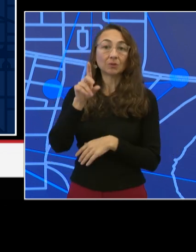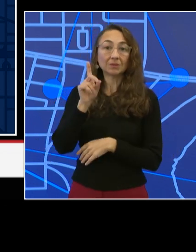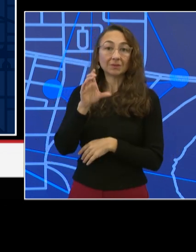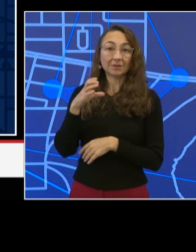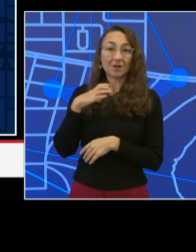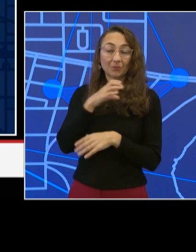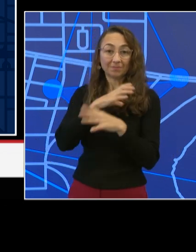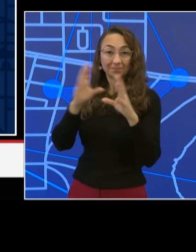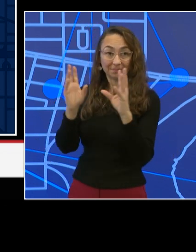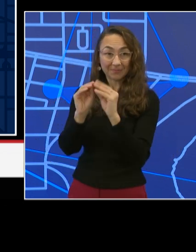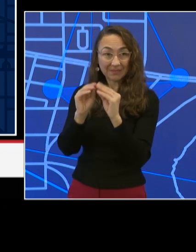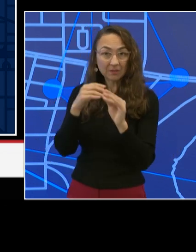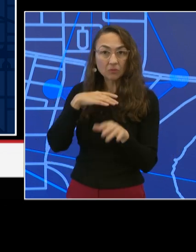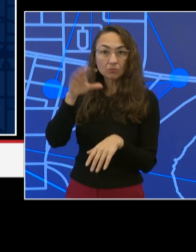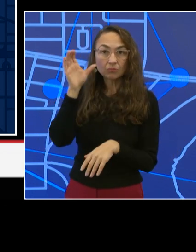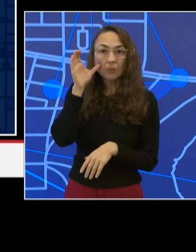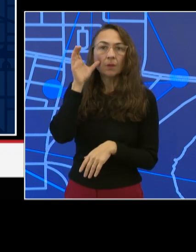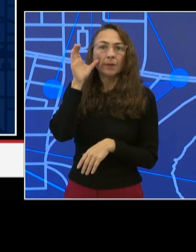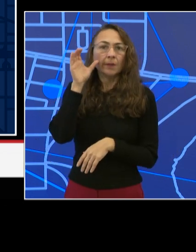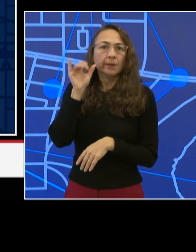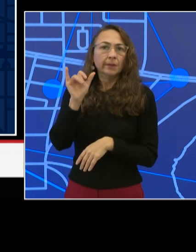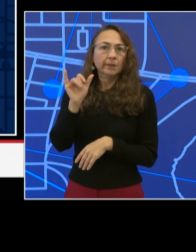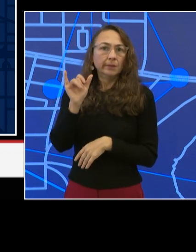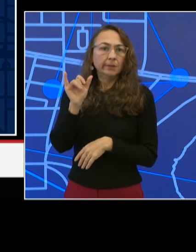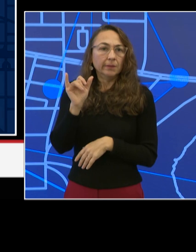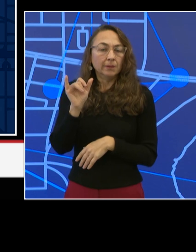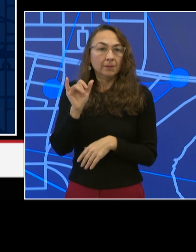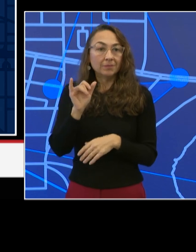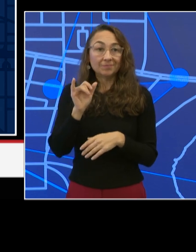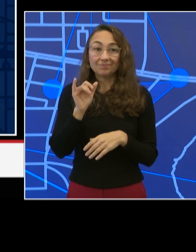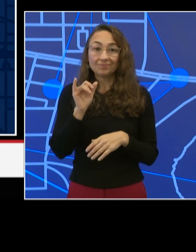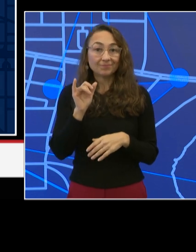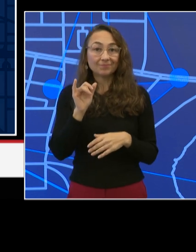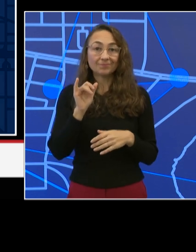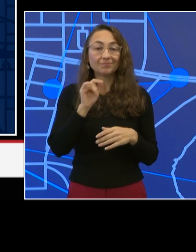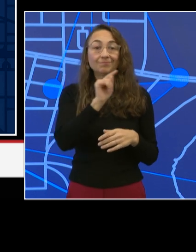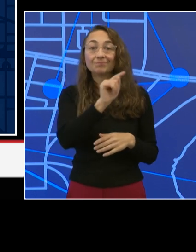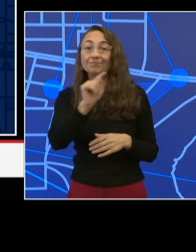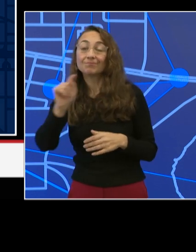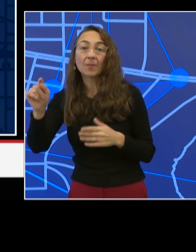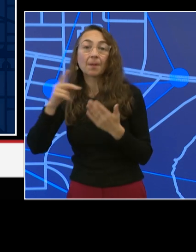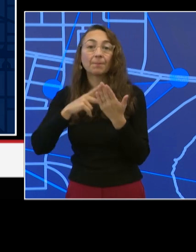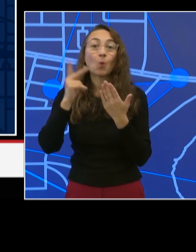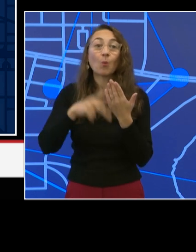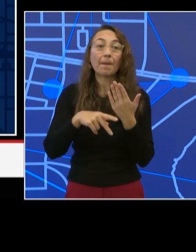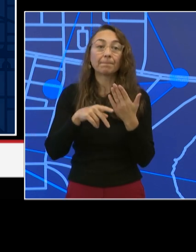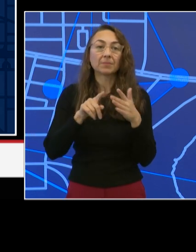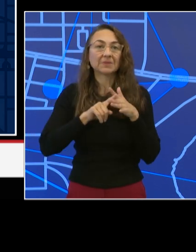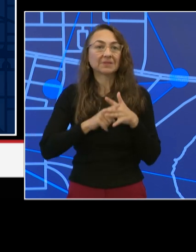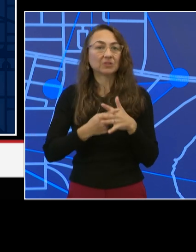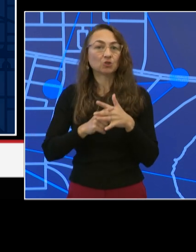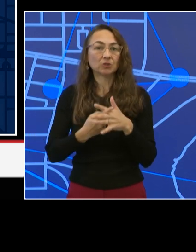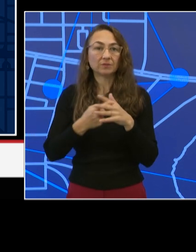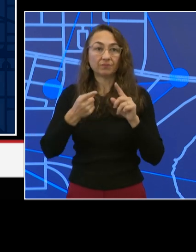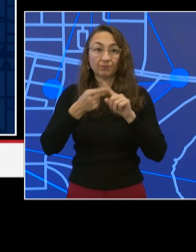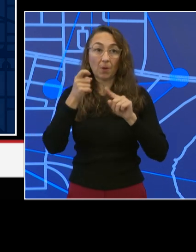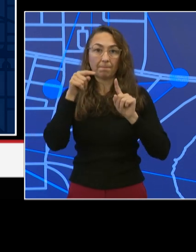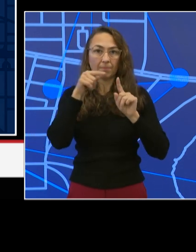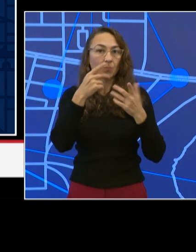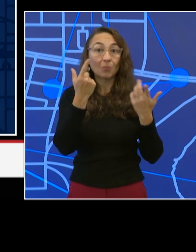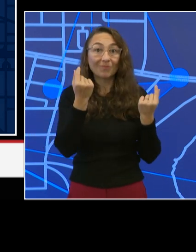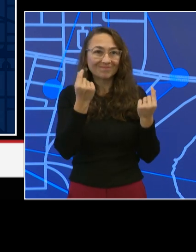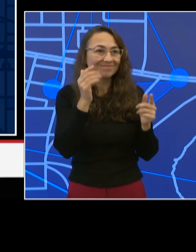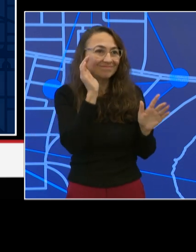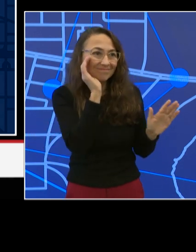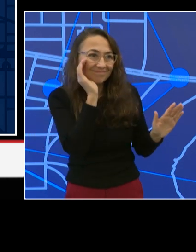community are drivers for all the initiatives that I've gone through this morning. We also work very hard to ramp up our efforts in encouraging